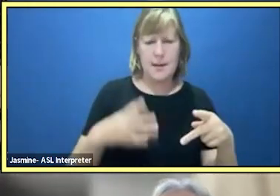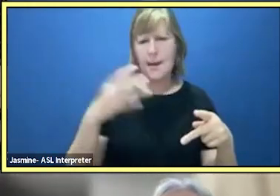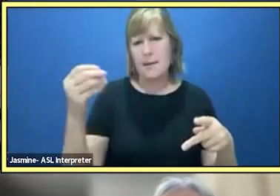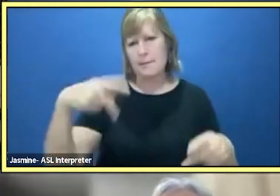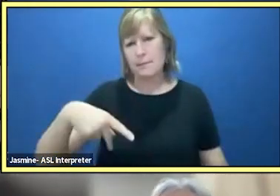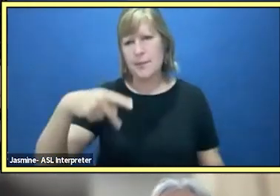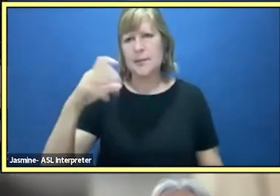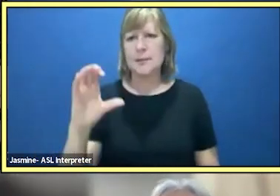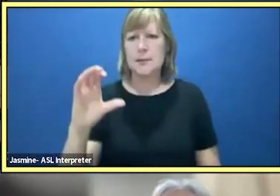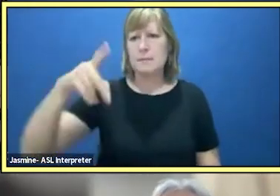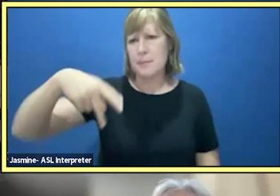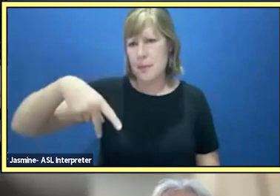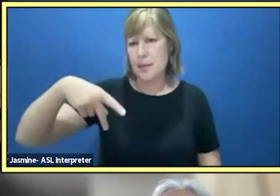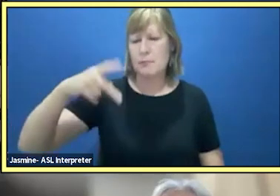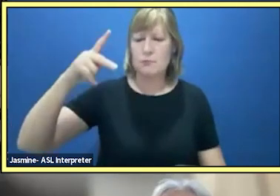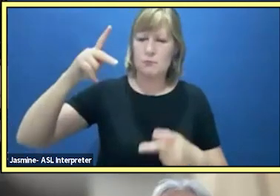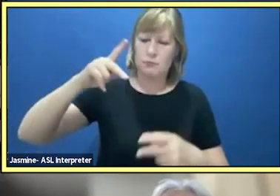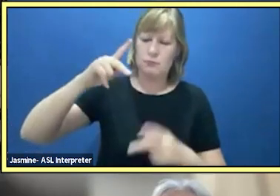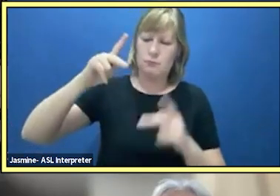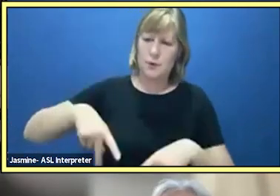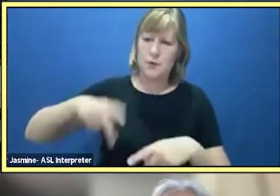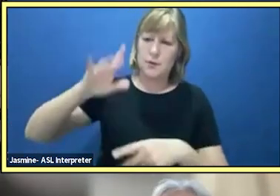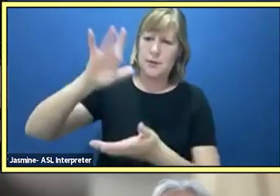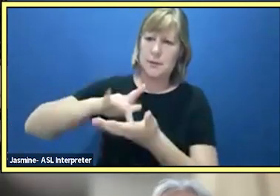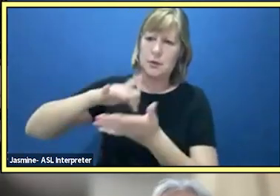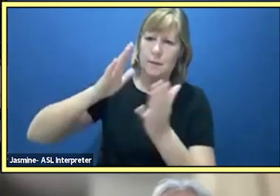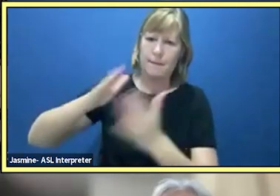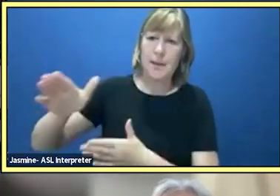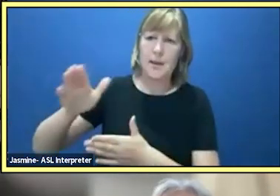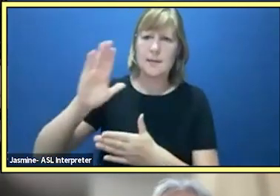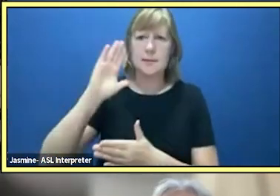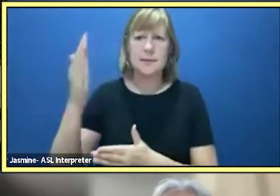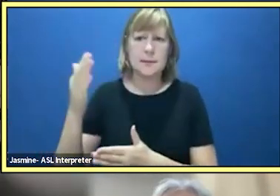There appears to be a lot of duplication of information in both documents.